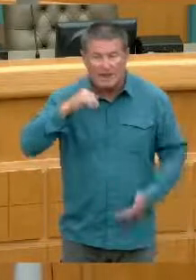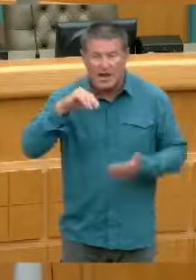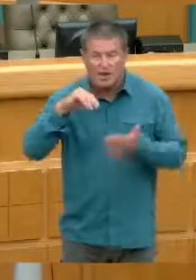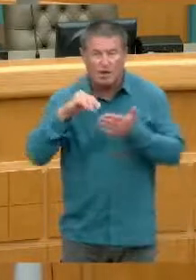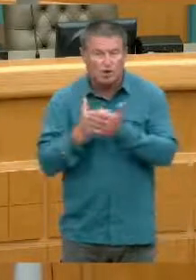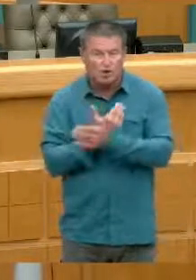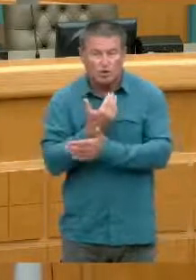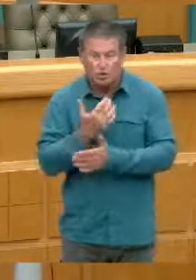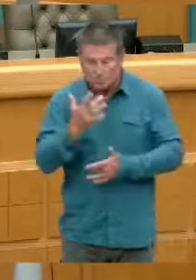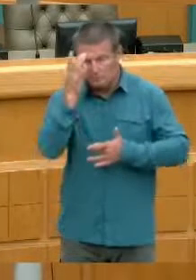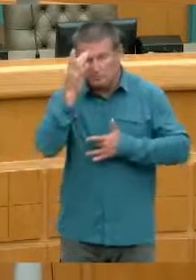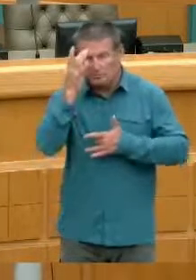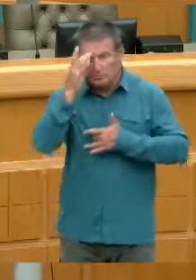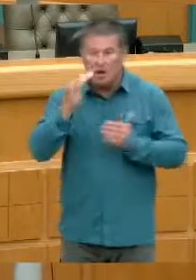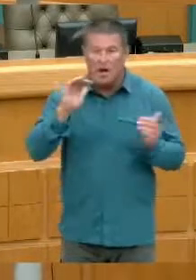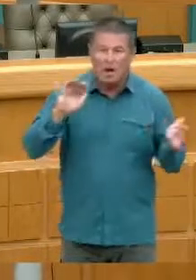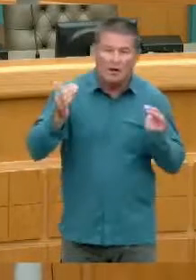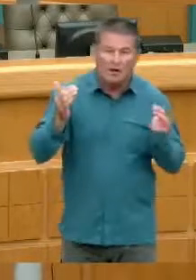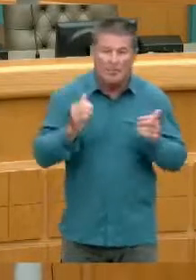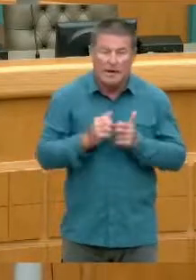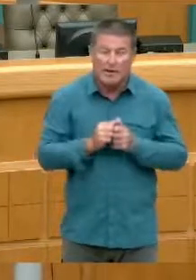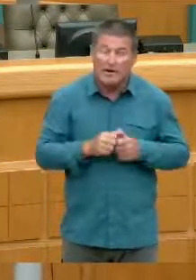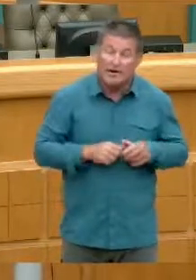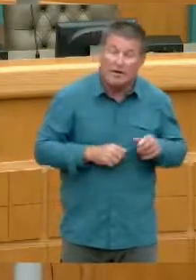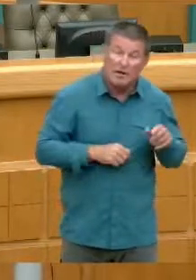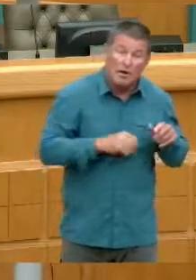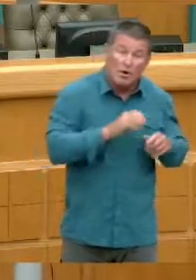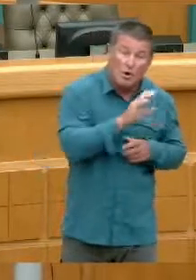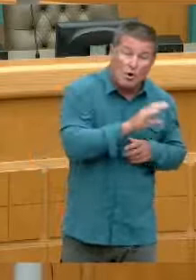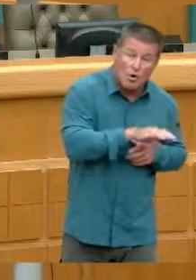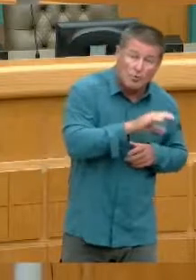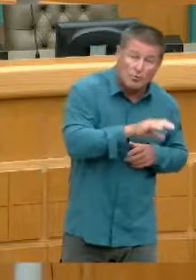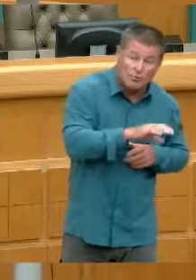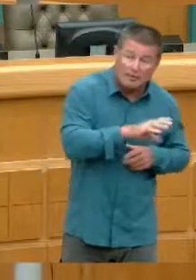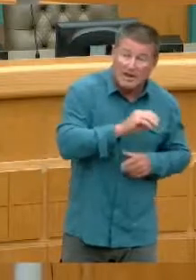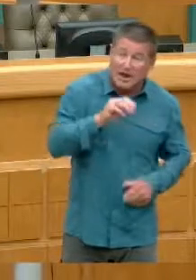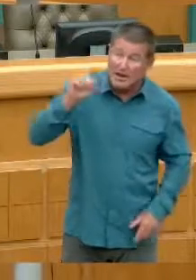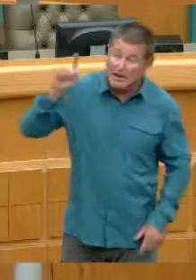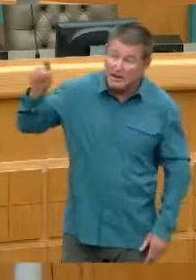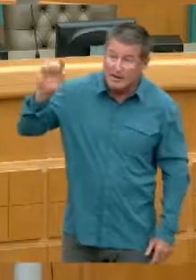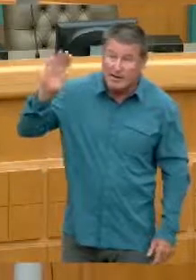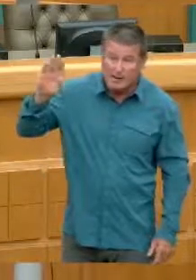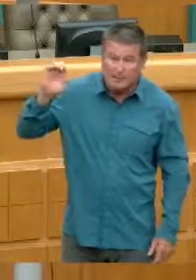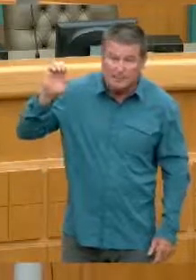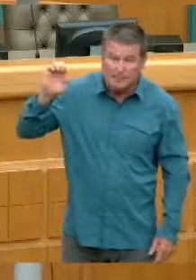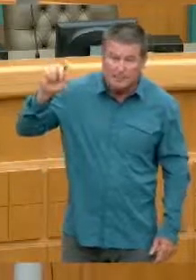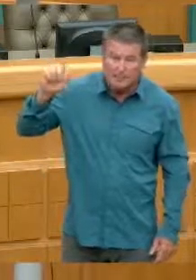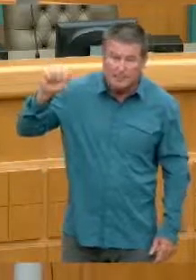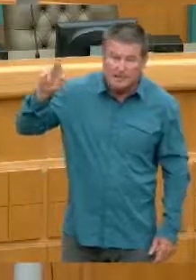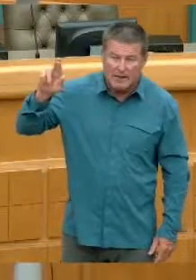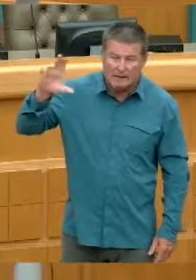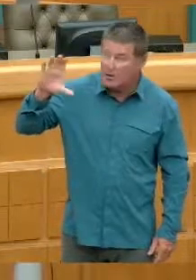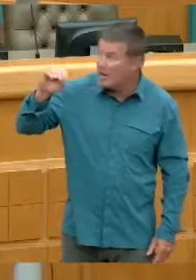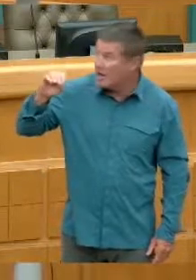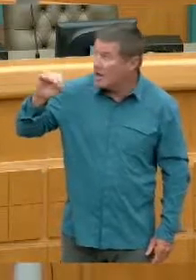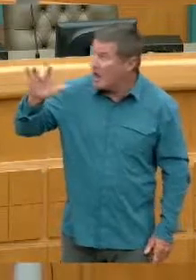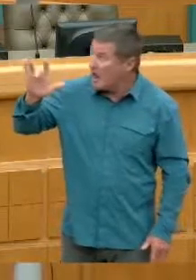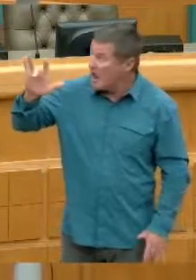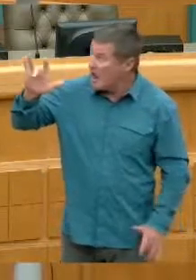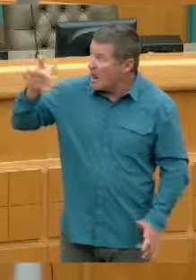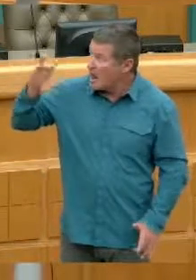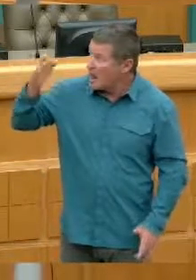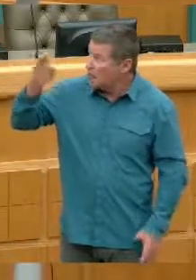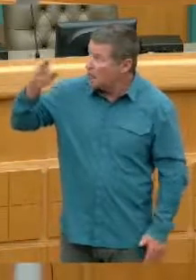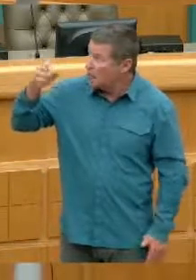comparison between the coastal bend and Bexar County, San Antonio. And the lighter blue line at the top is